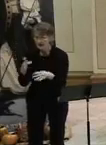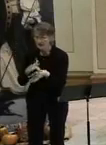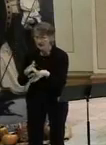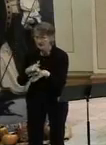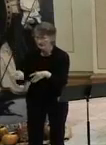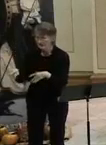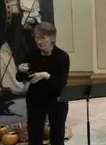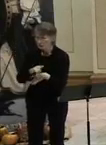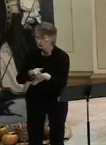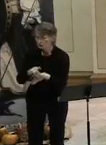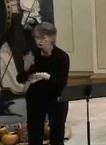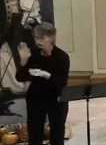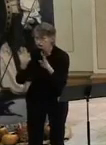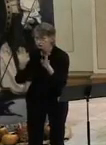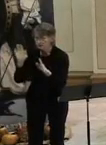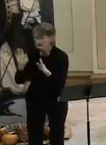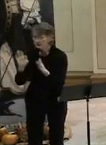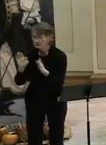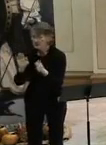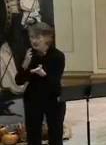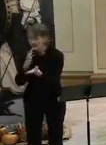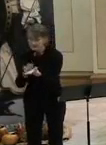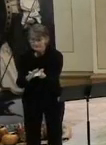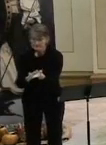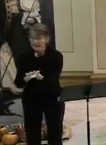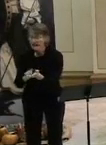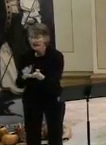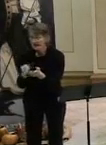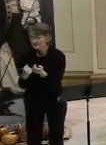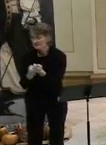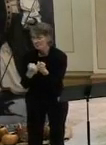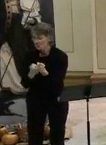shopping enjoyment while supporting St. Joseph's School.